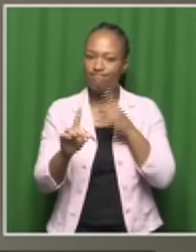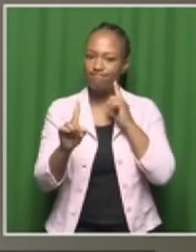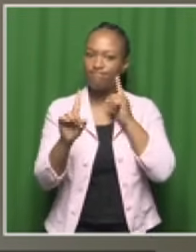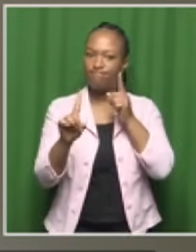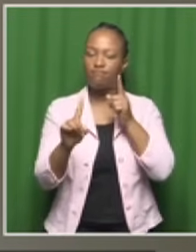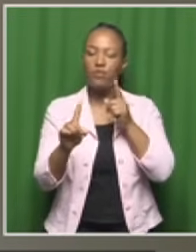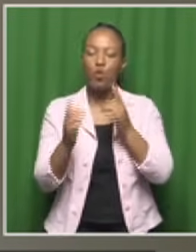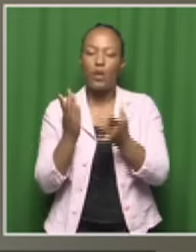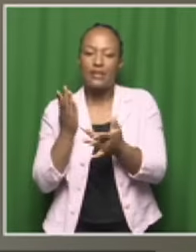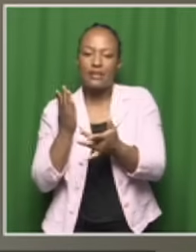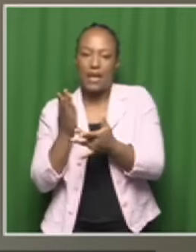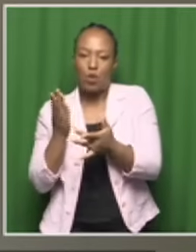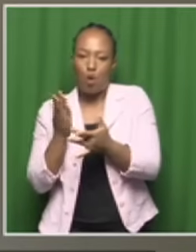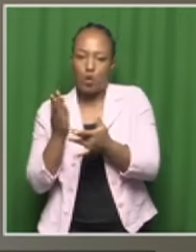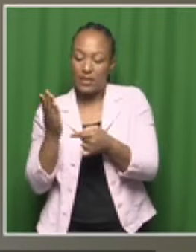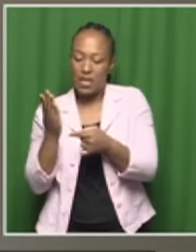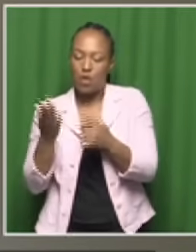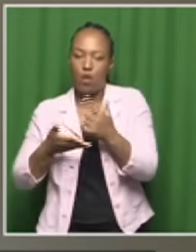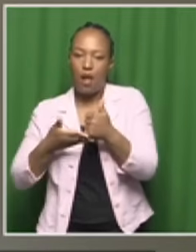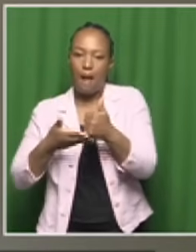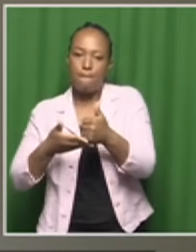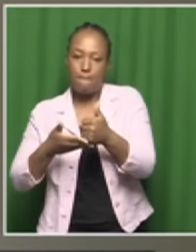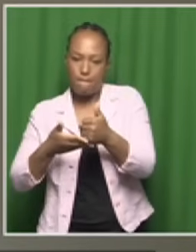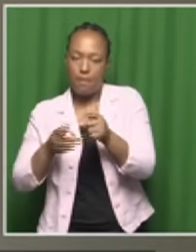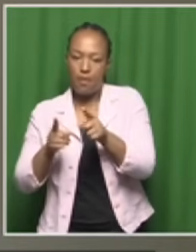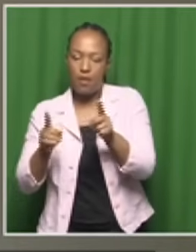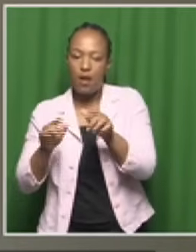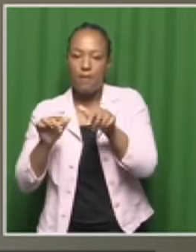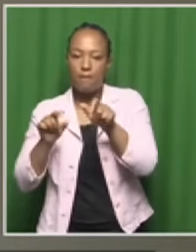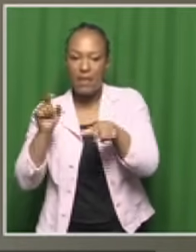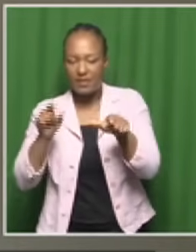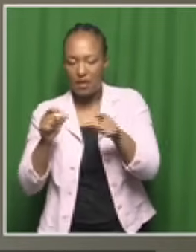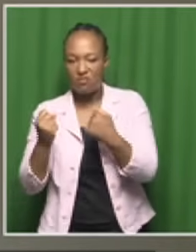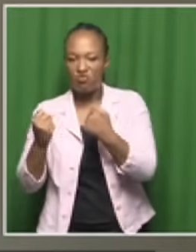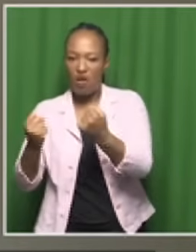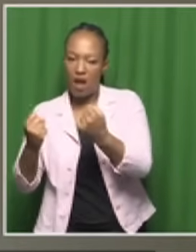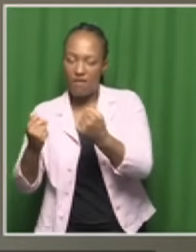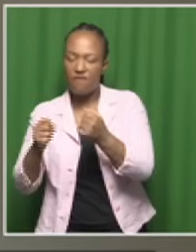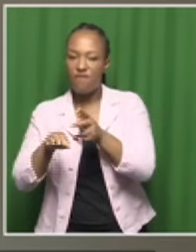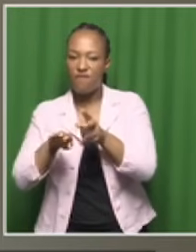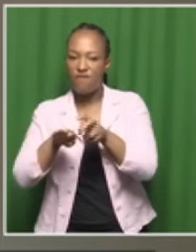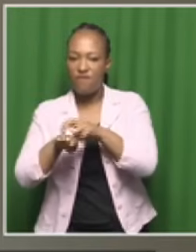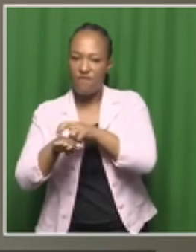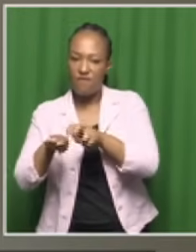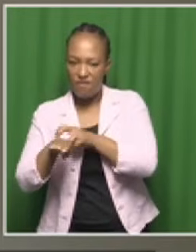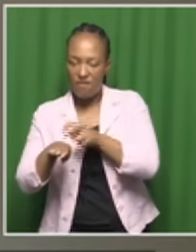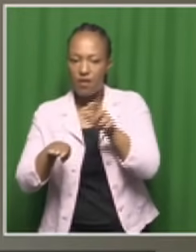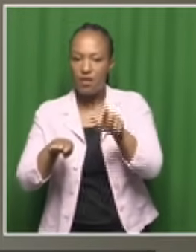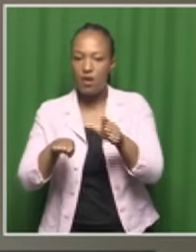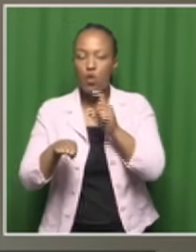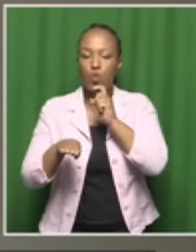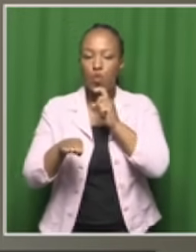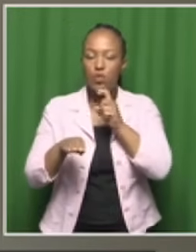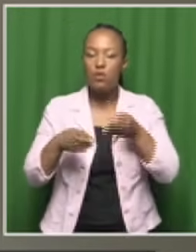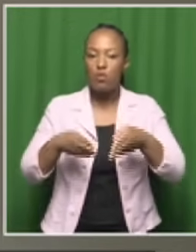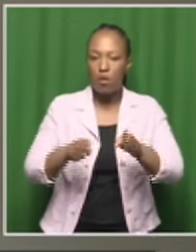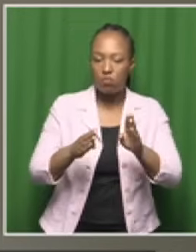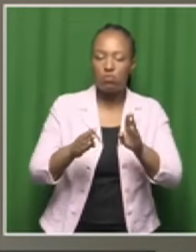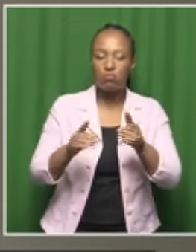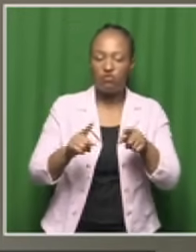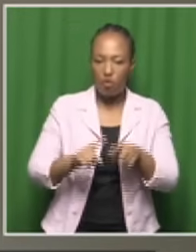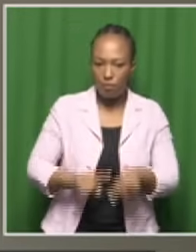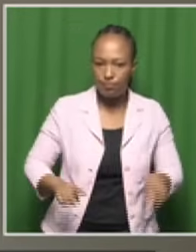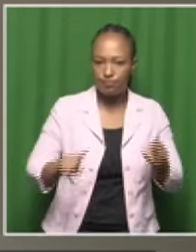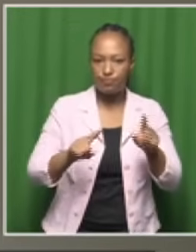technology in place that will assist motorists and pedestrians and the likes, everybody using the road in terms of to being safe on South